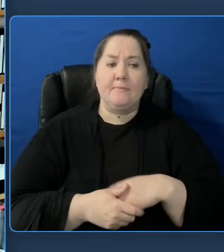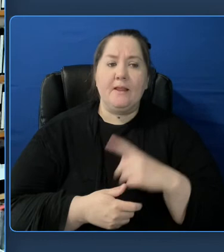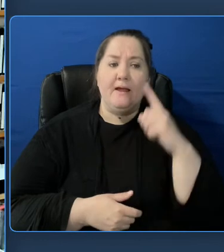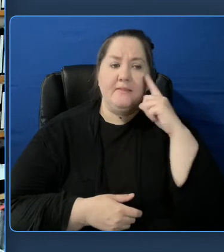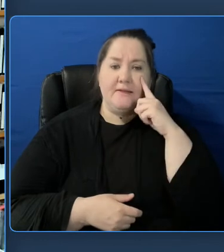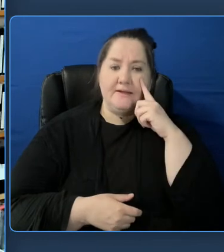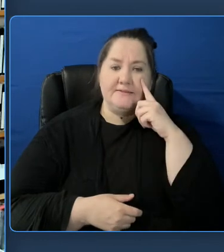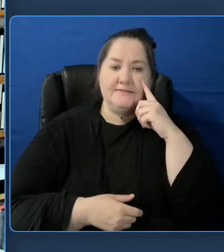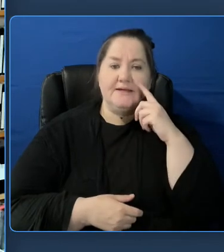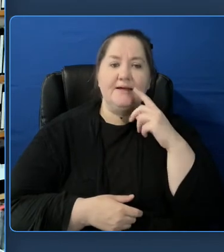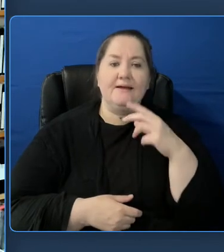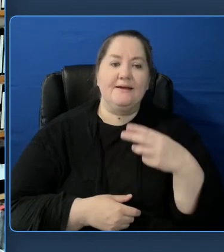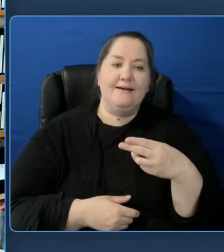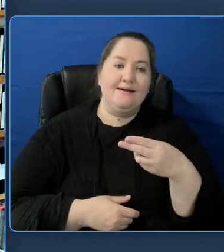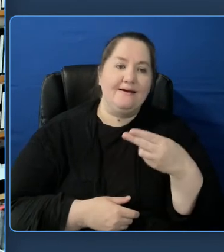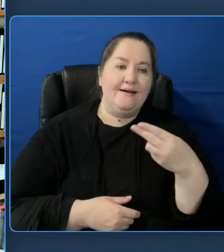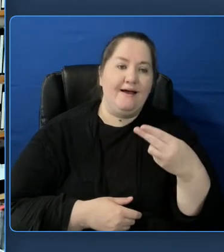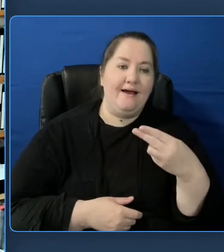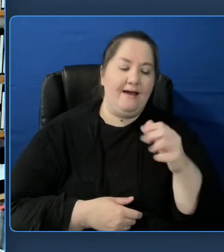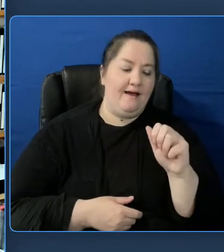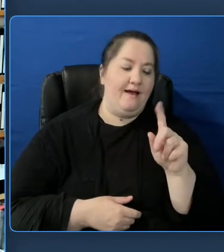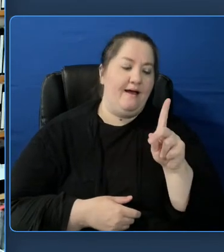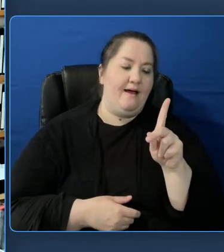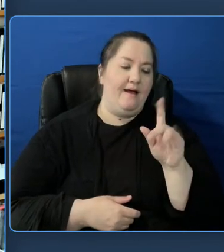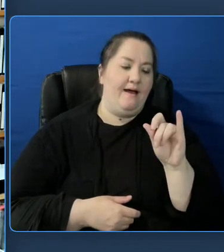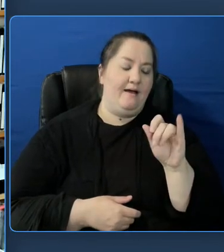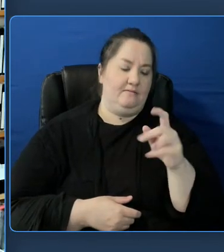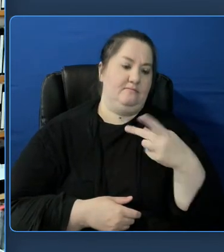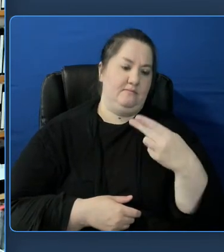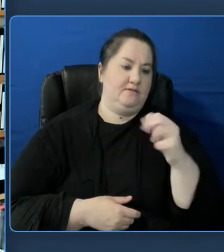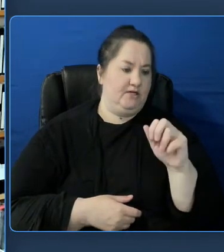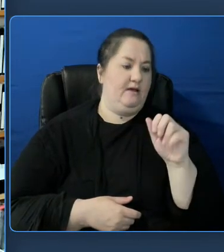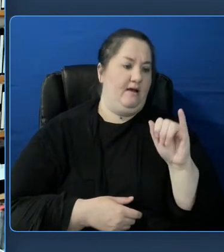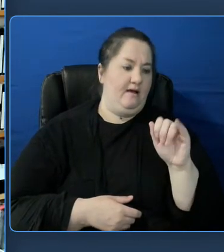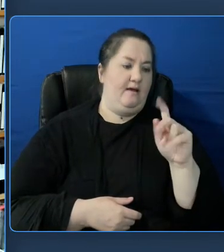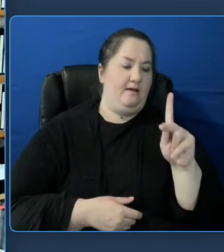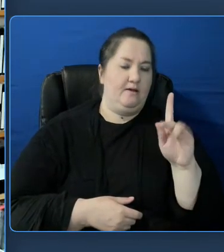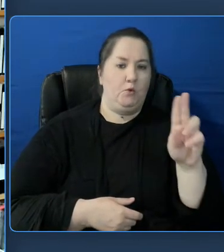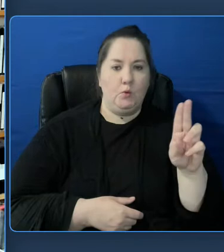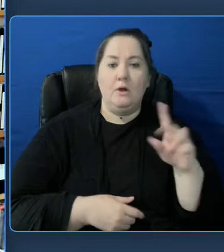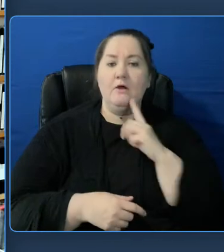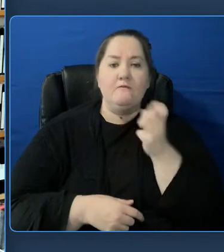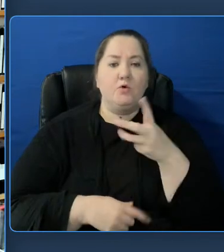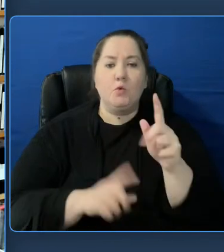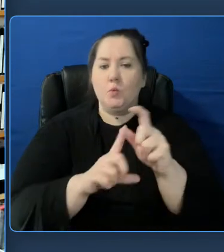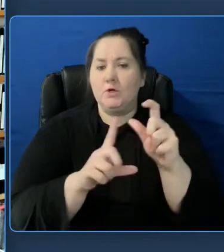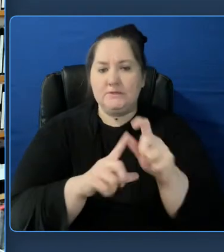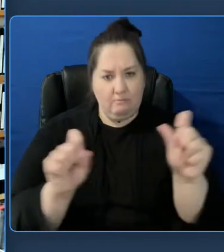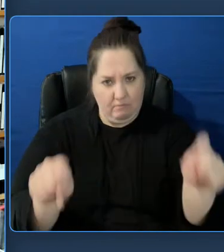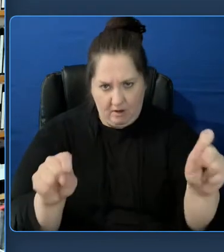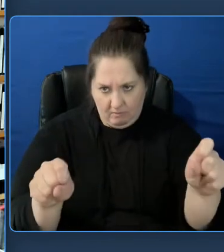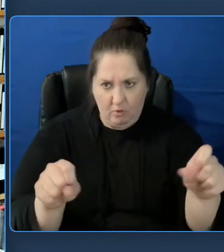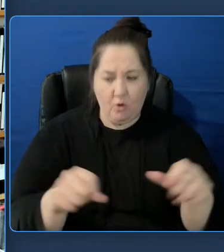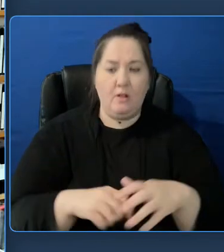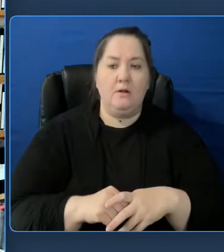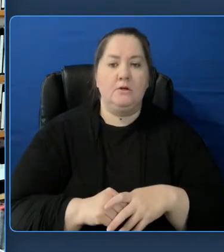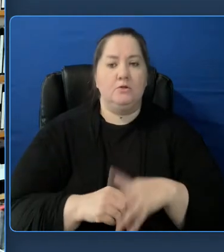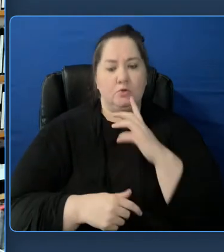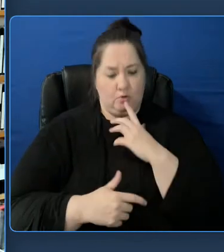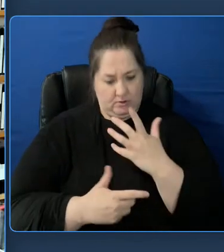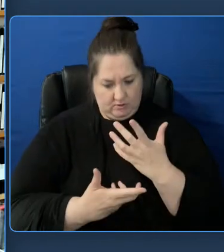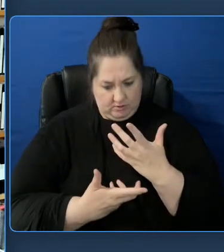as a haiku, and I say that because we use as few words as possible to